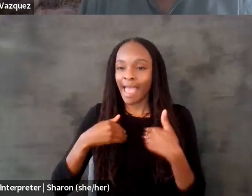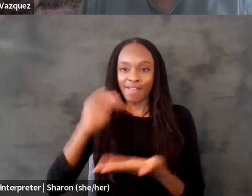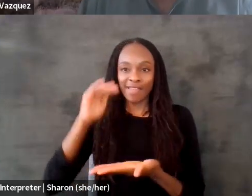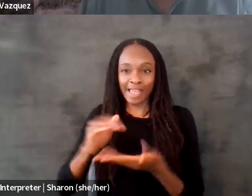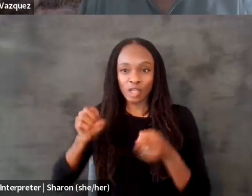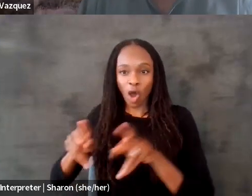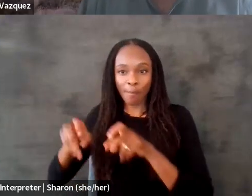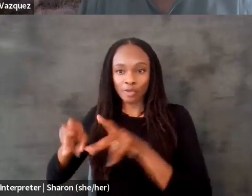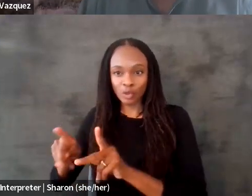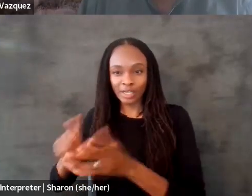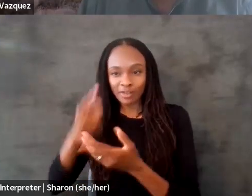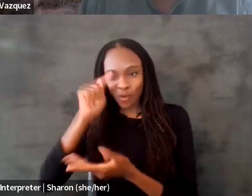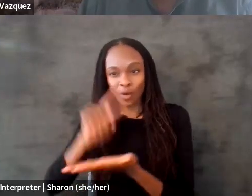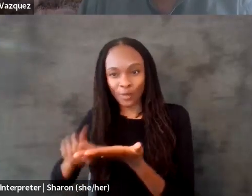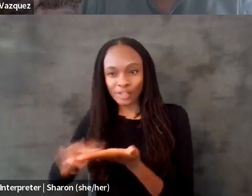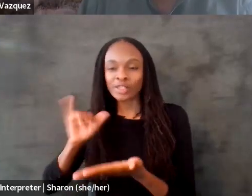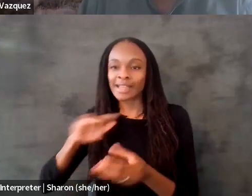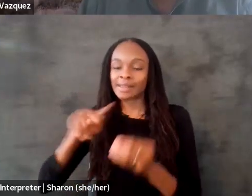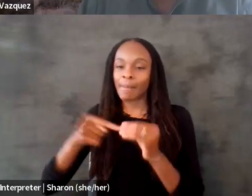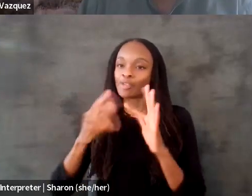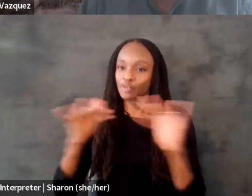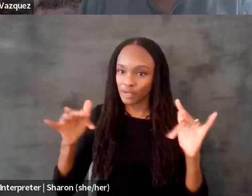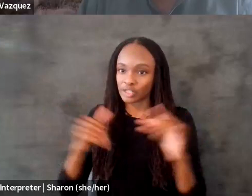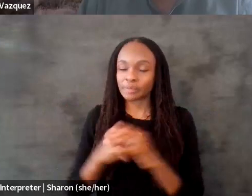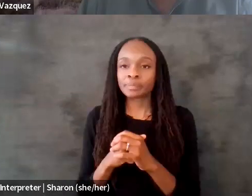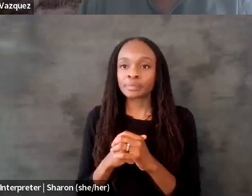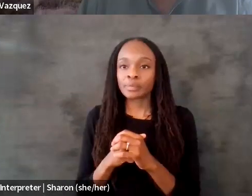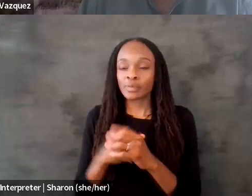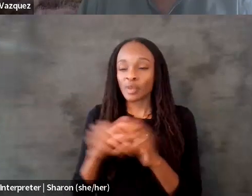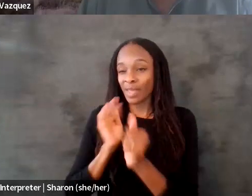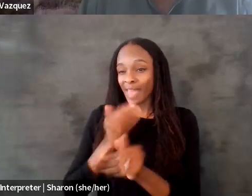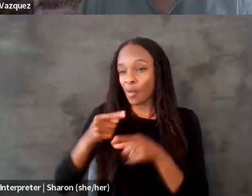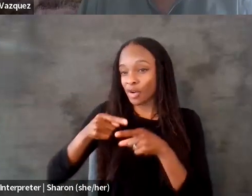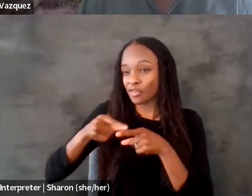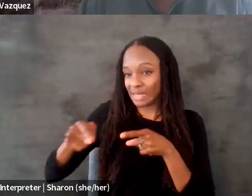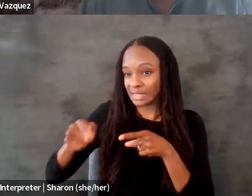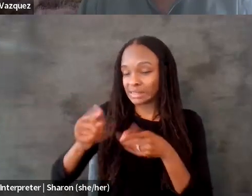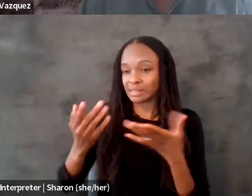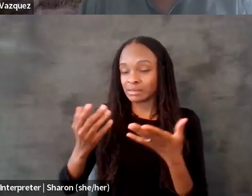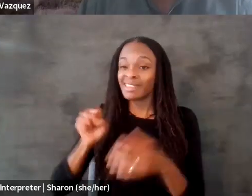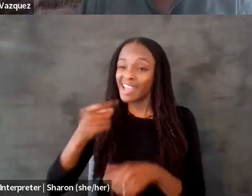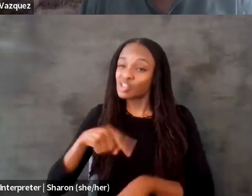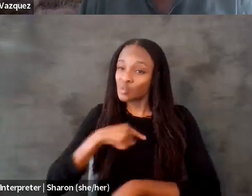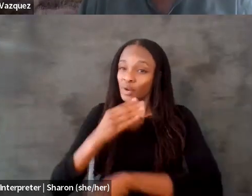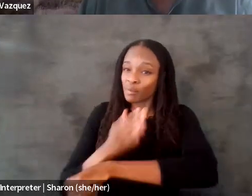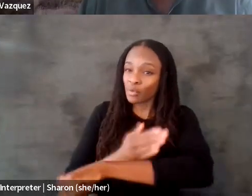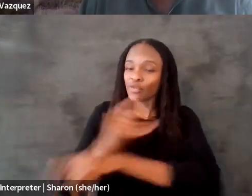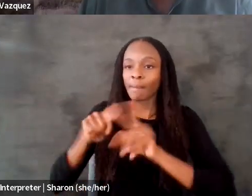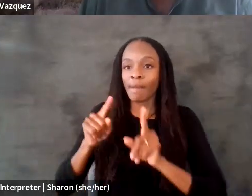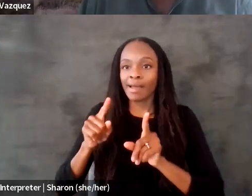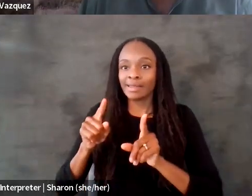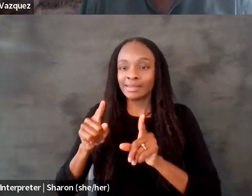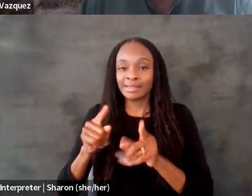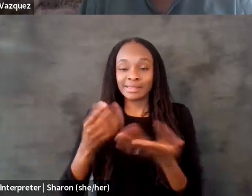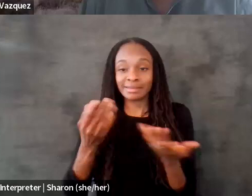and so that really goes to the diversification of our field, where we're improving, but even when we're